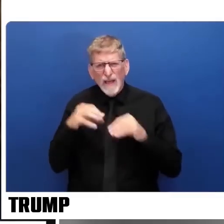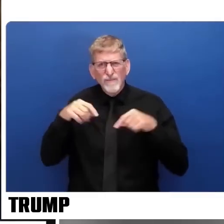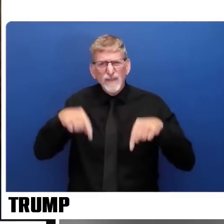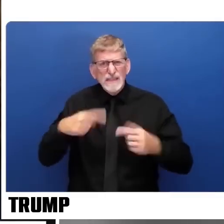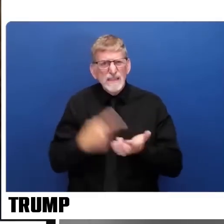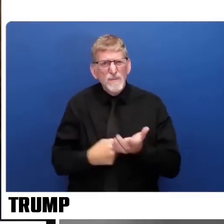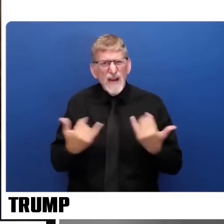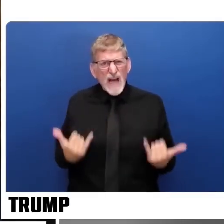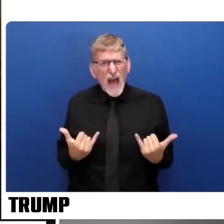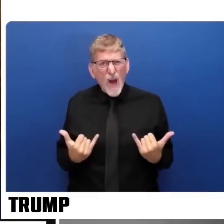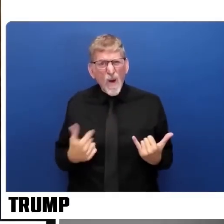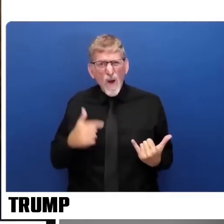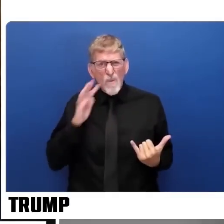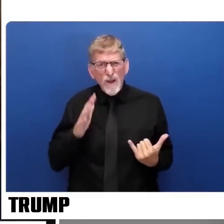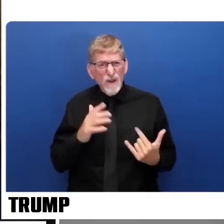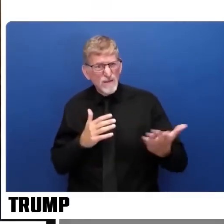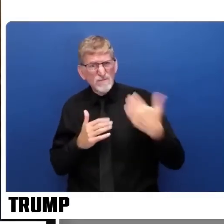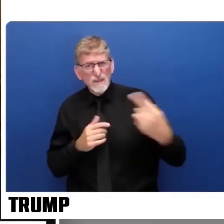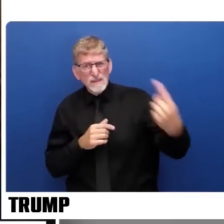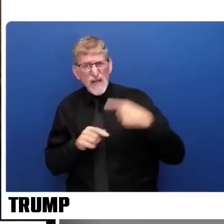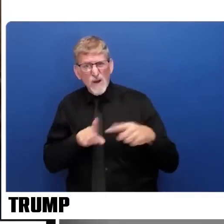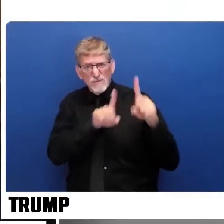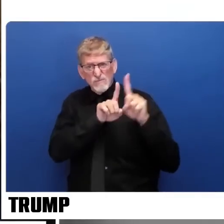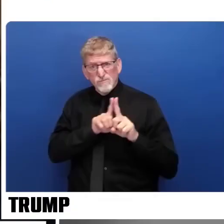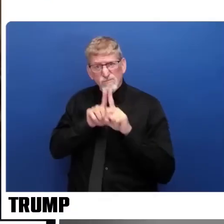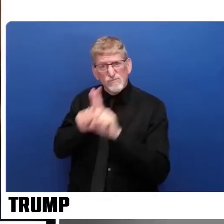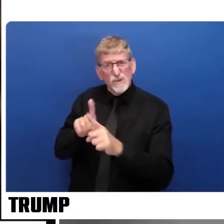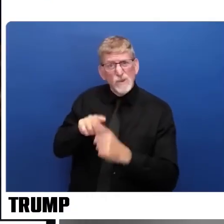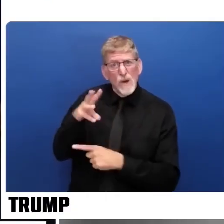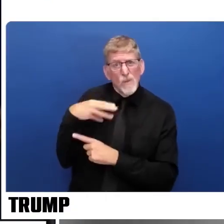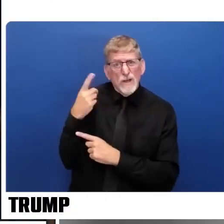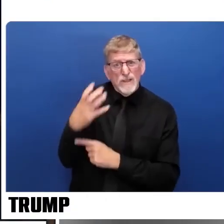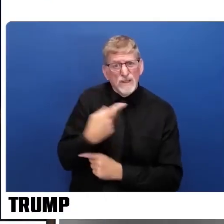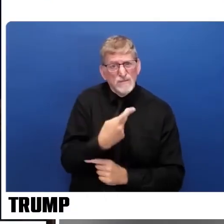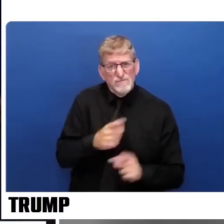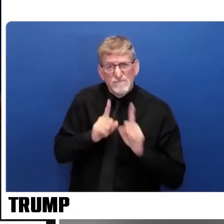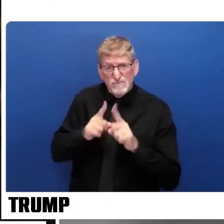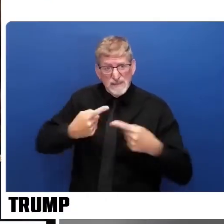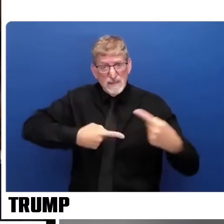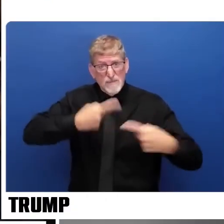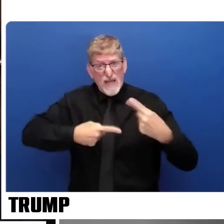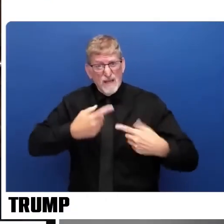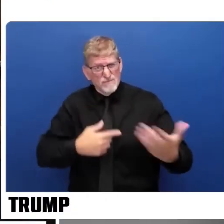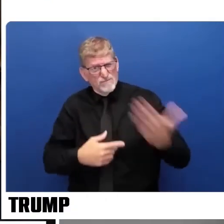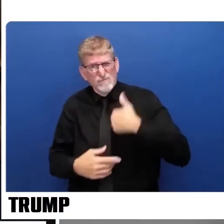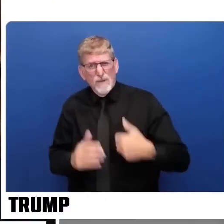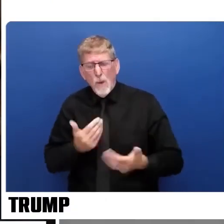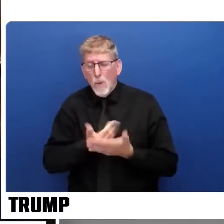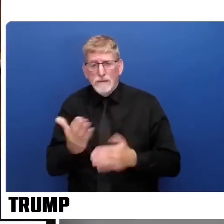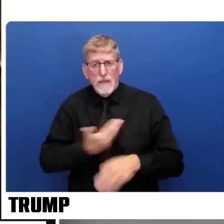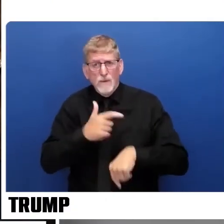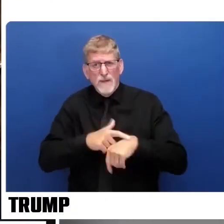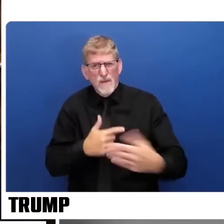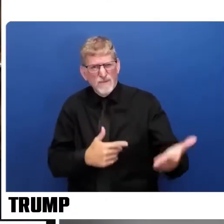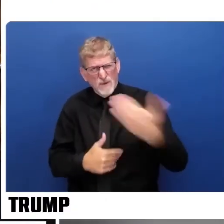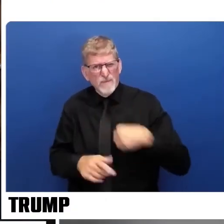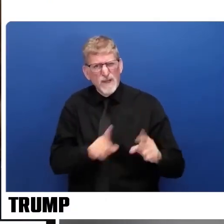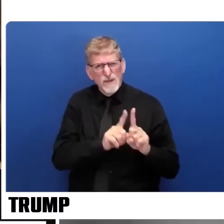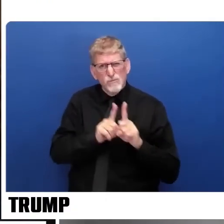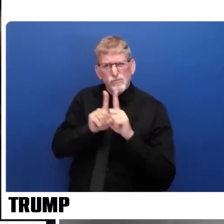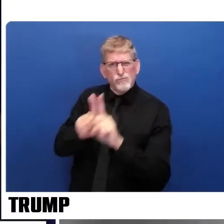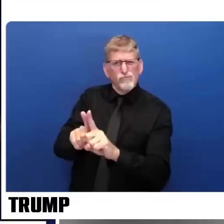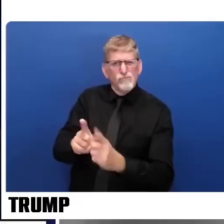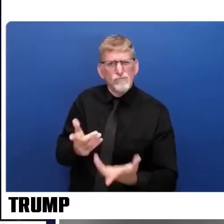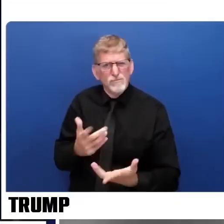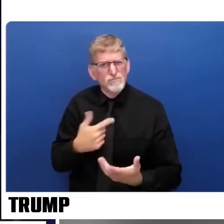go down to Washington, D.C. during this debate, because we're wasting a lot of time. Go down to, because she's been so bad, it's so